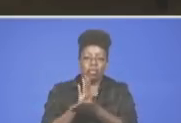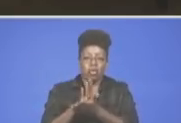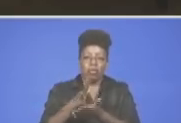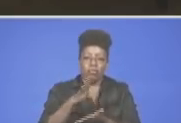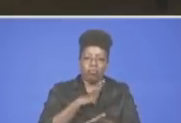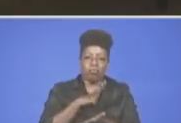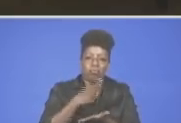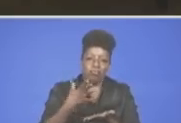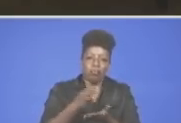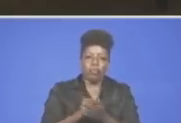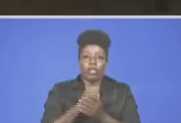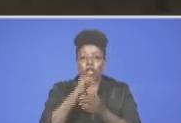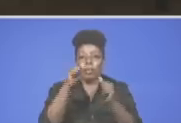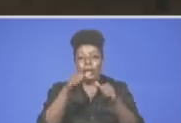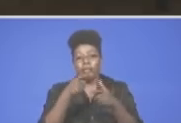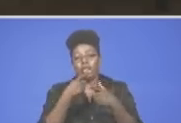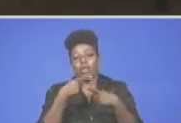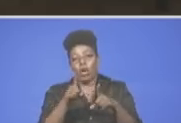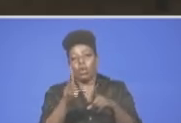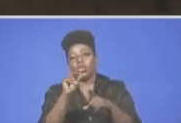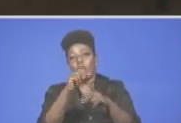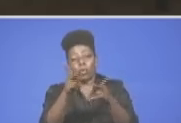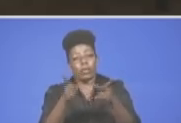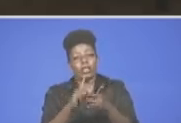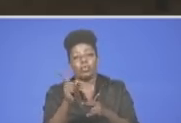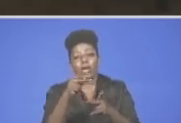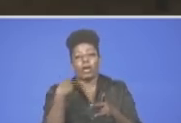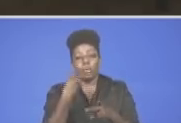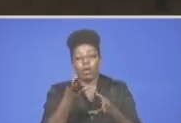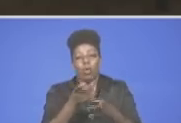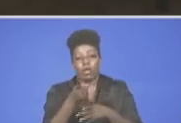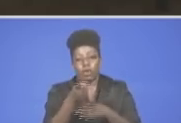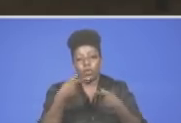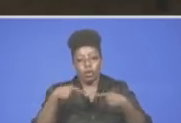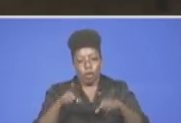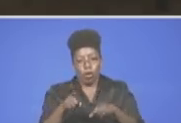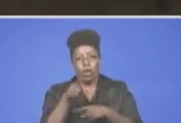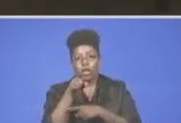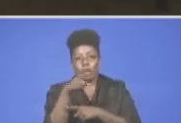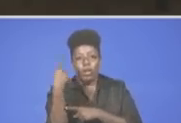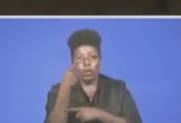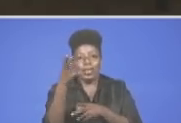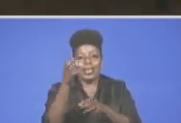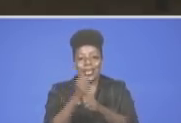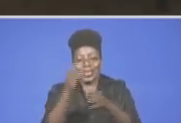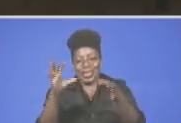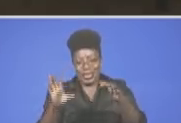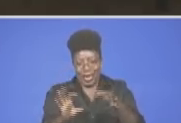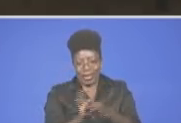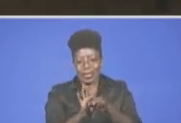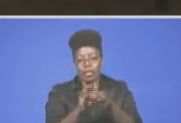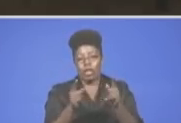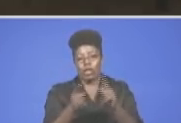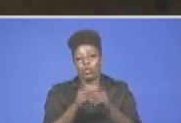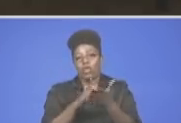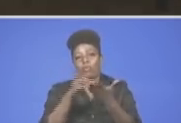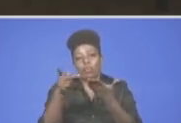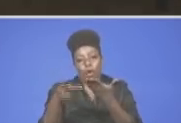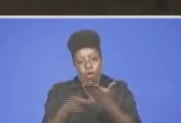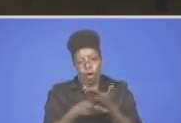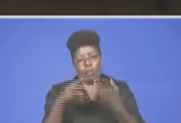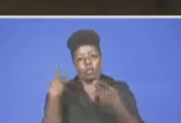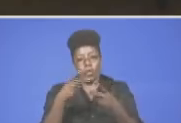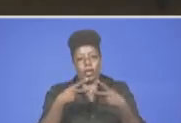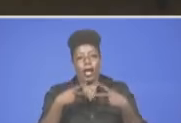cell to school. You won't be able to go anywhere except where we want you to go. And you will only have access to the program studies of the day in